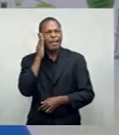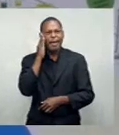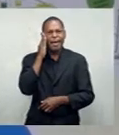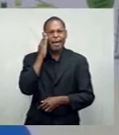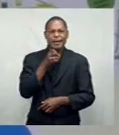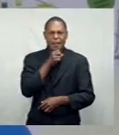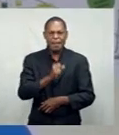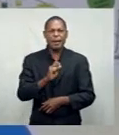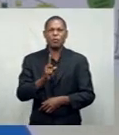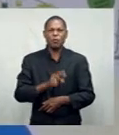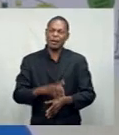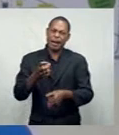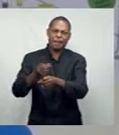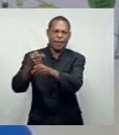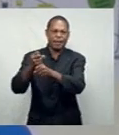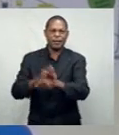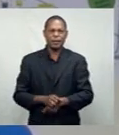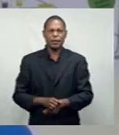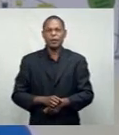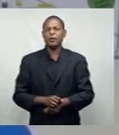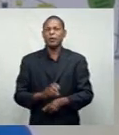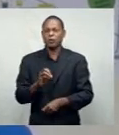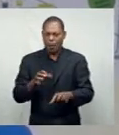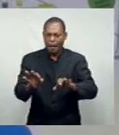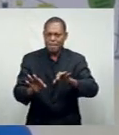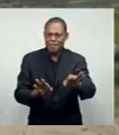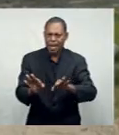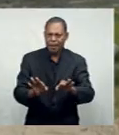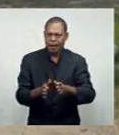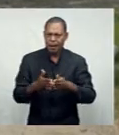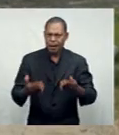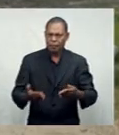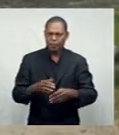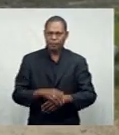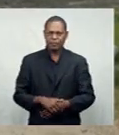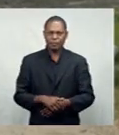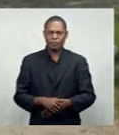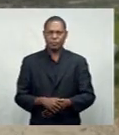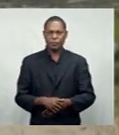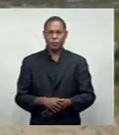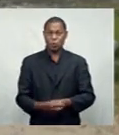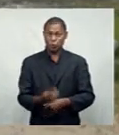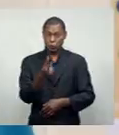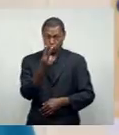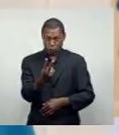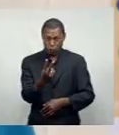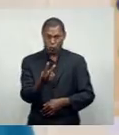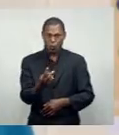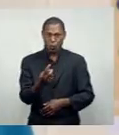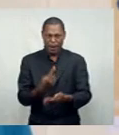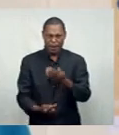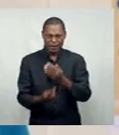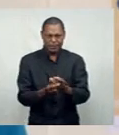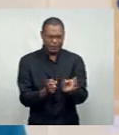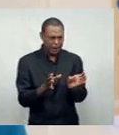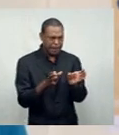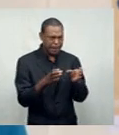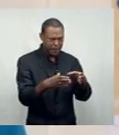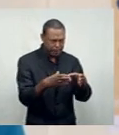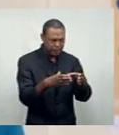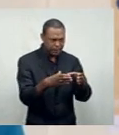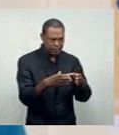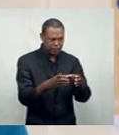also mapped out a plan for any new infection. We have the 2 cases in this bubble, and then from